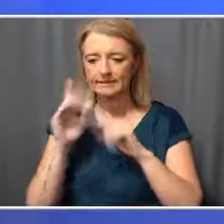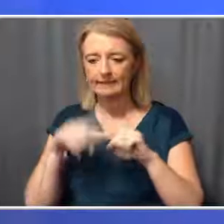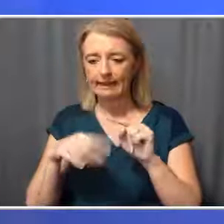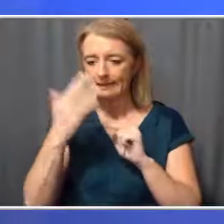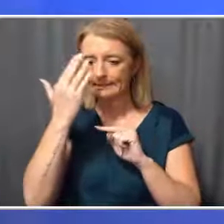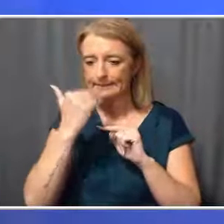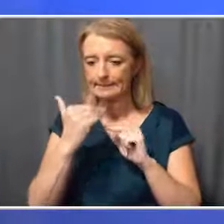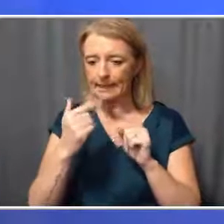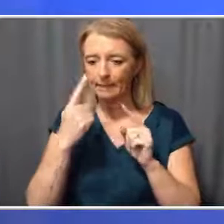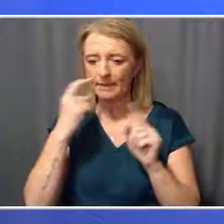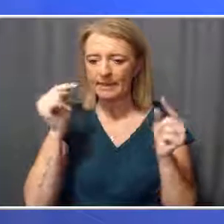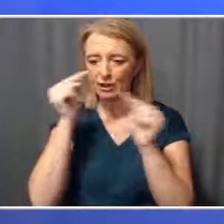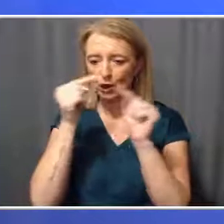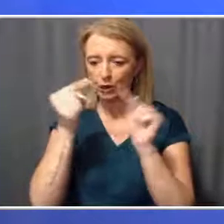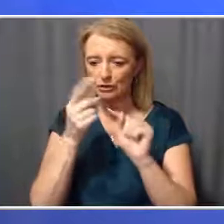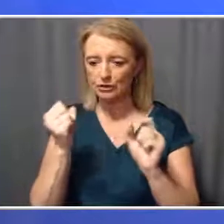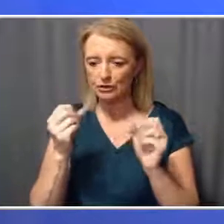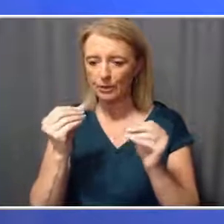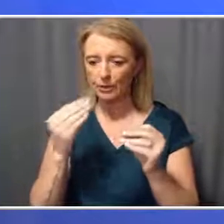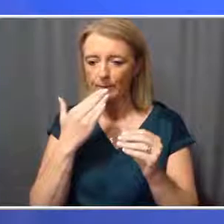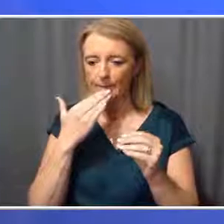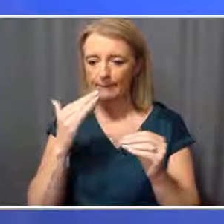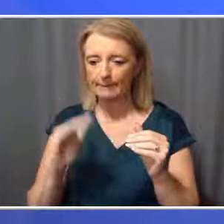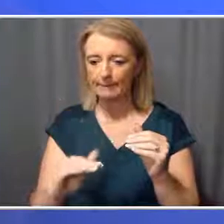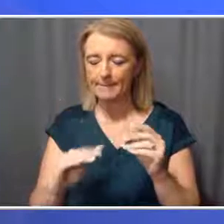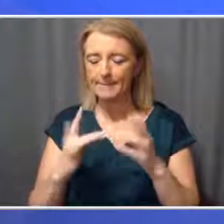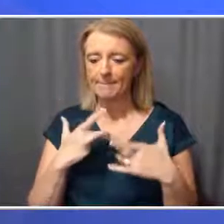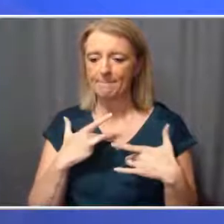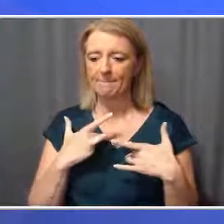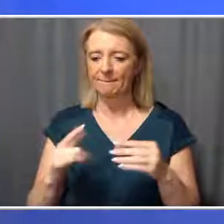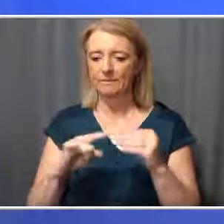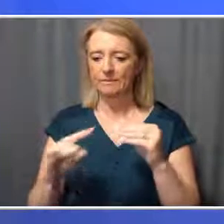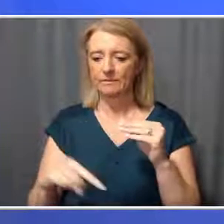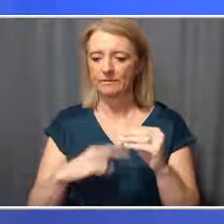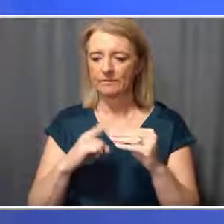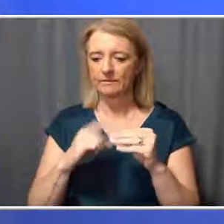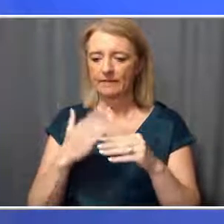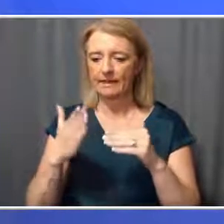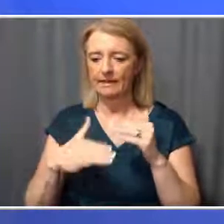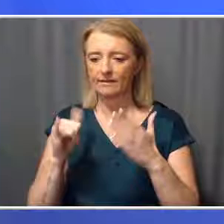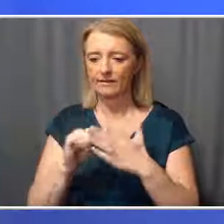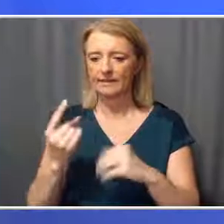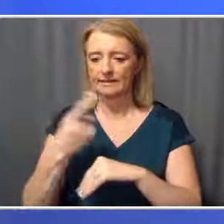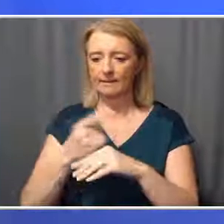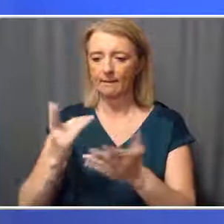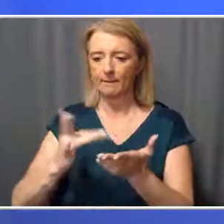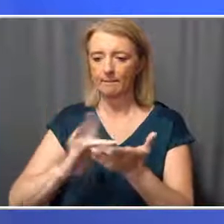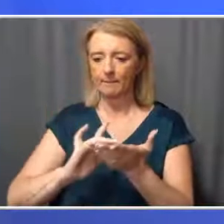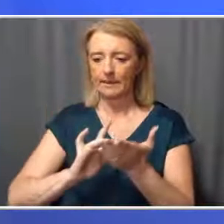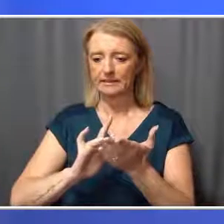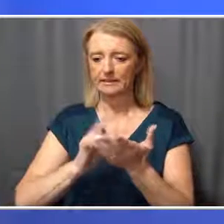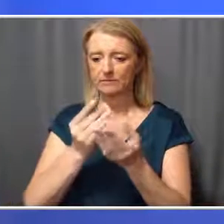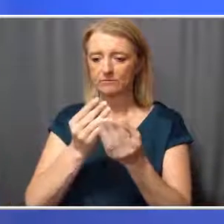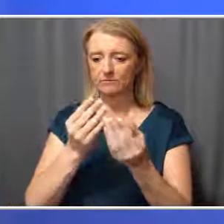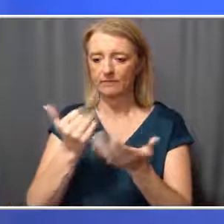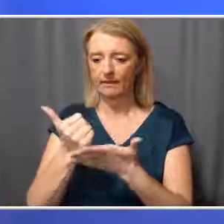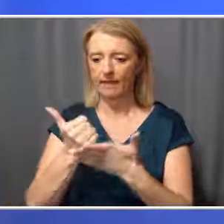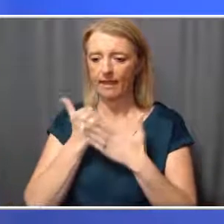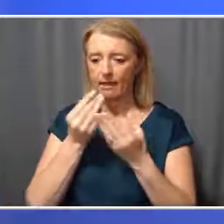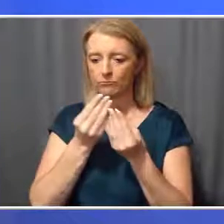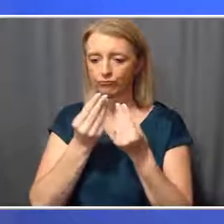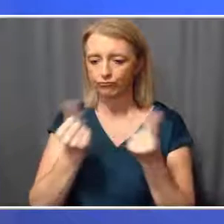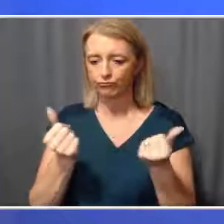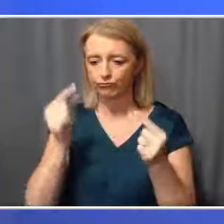know, I tried all the things, not just because insurance makes you try everything before they'll give you the latest and greatest,